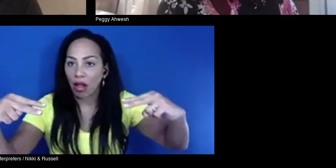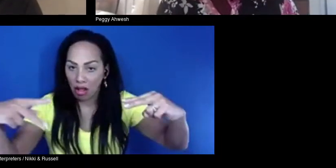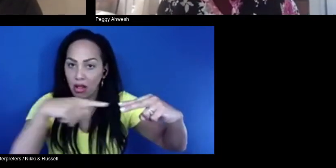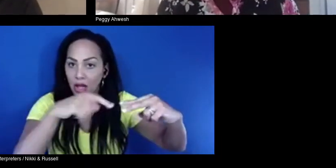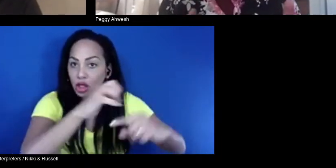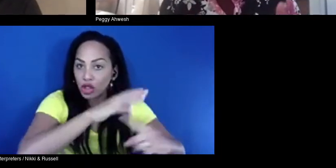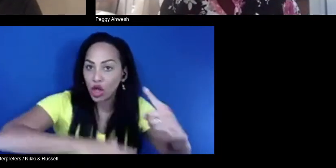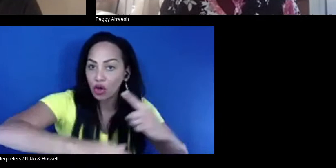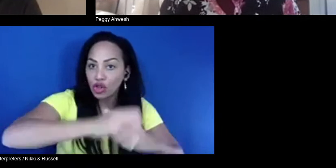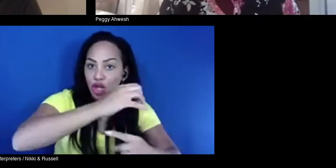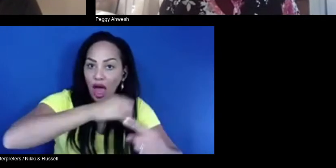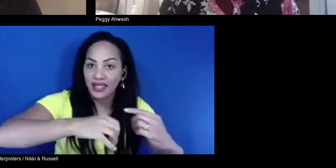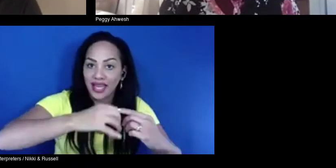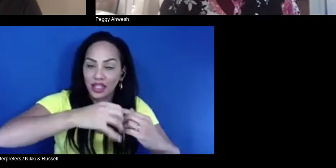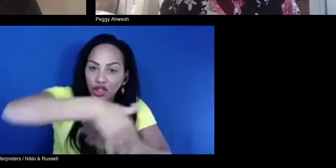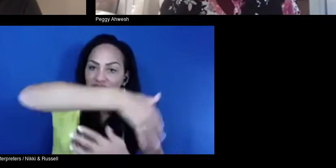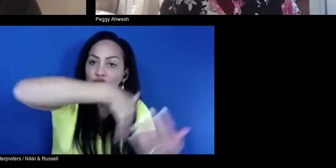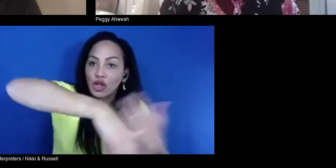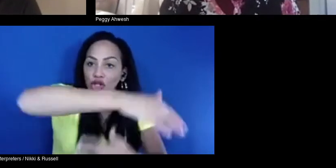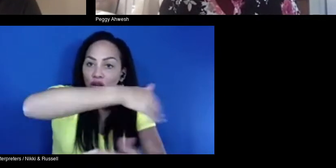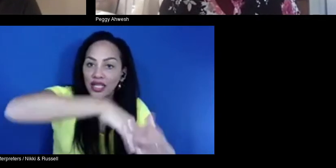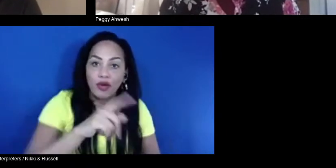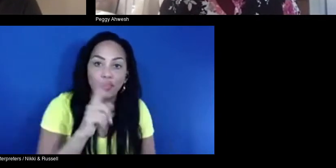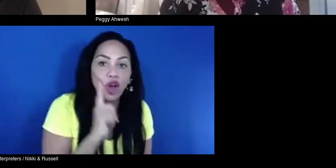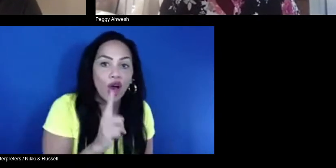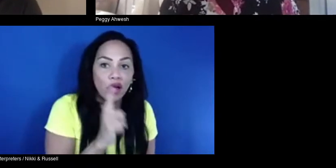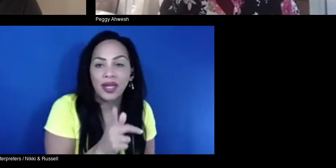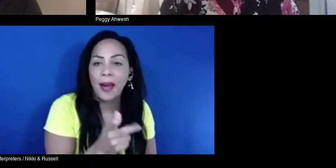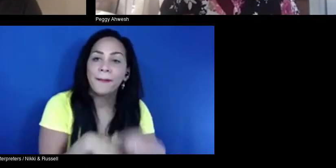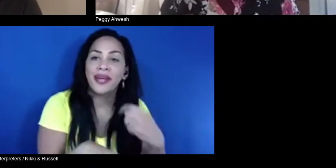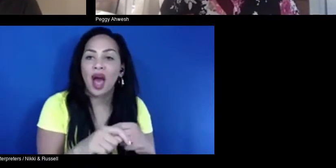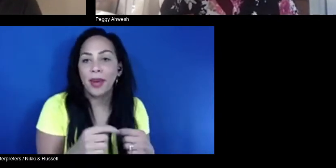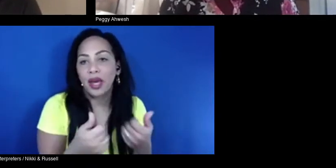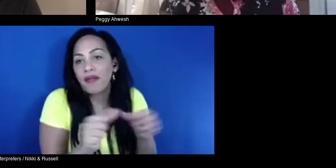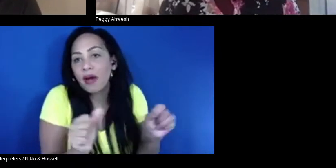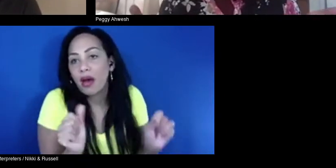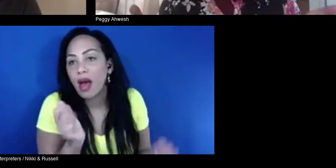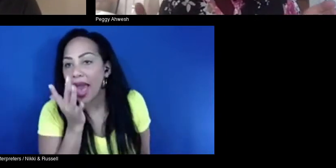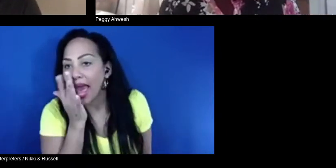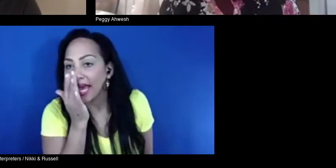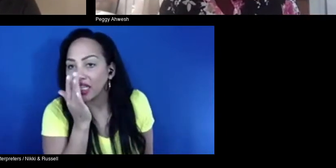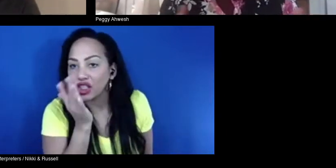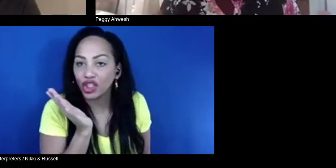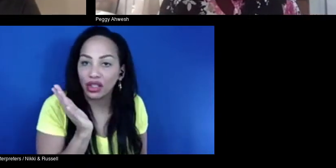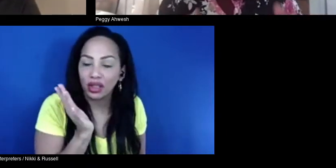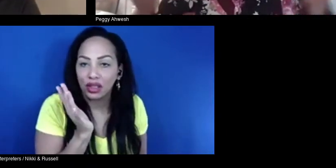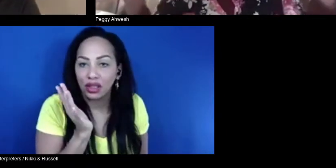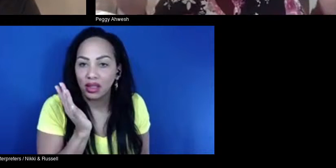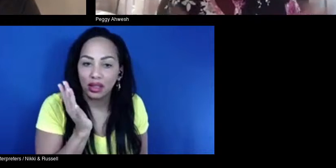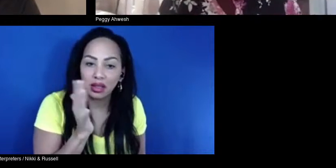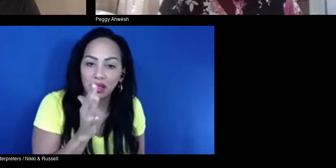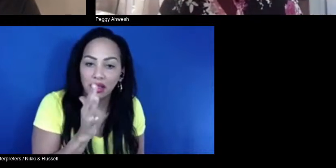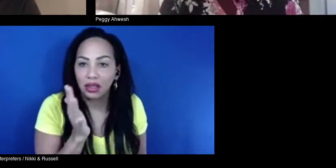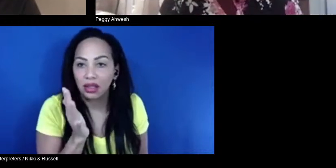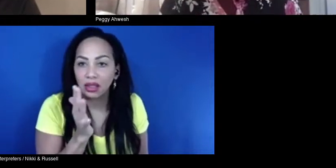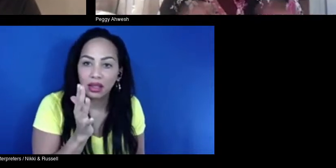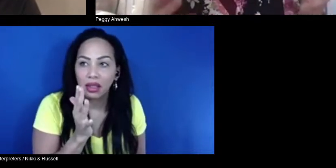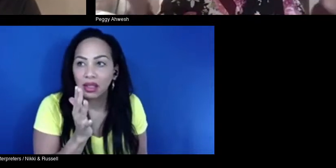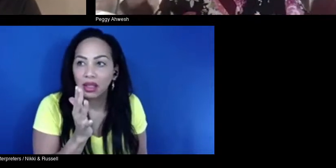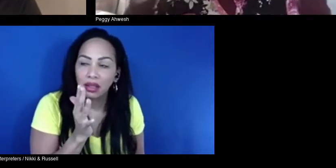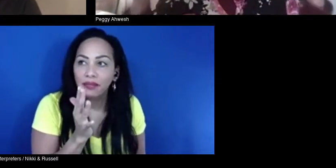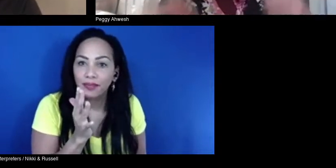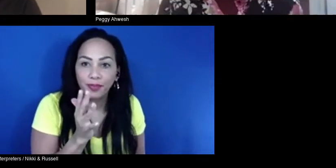girls coming of age, like the sort of a sense of the imaginary in.